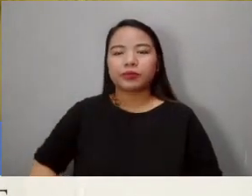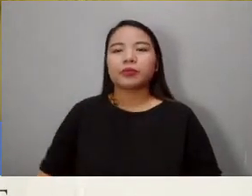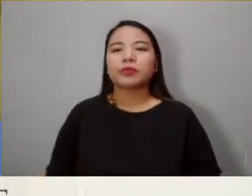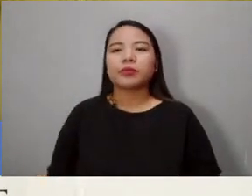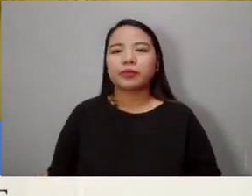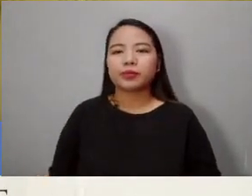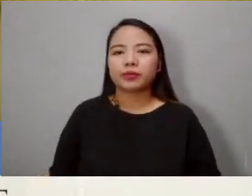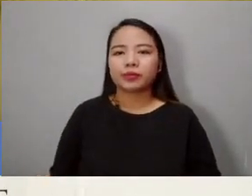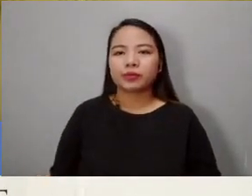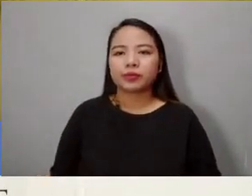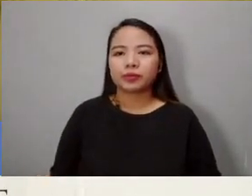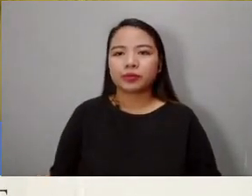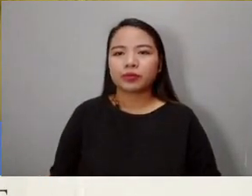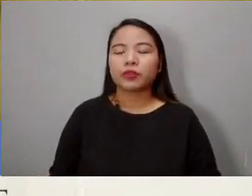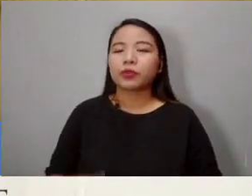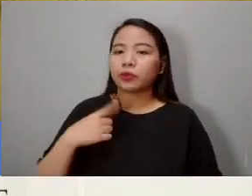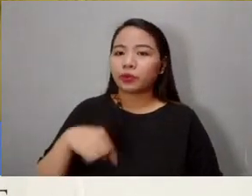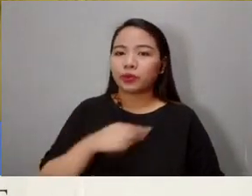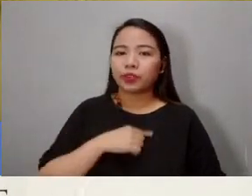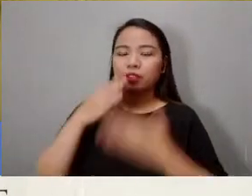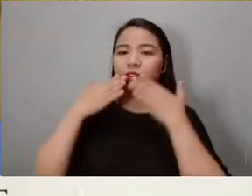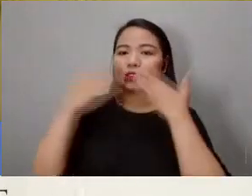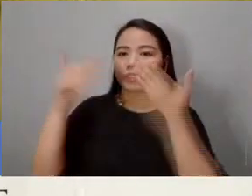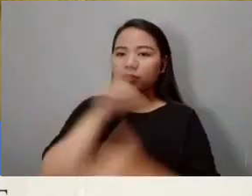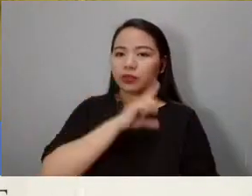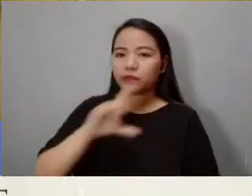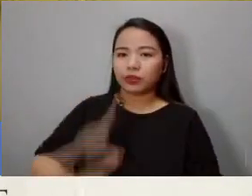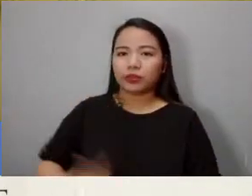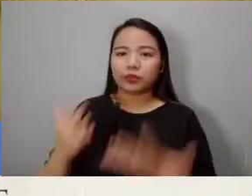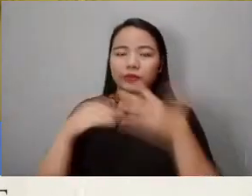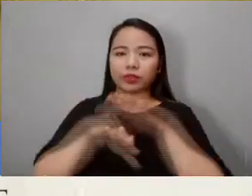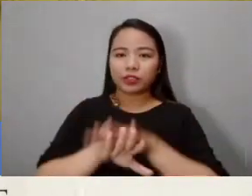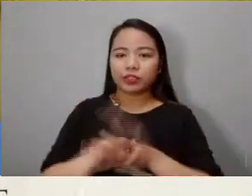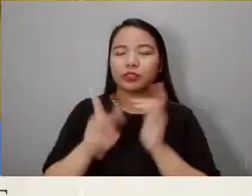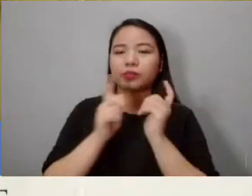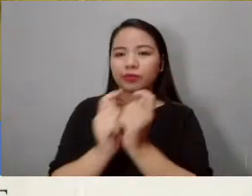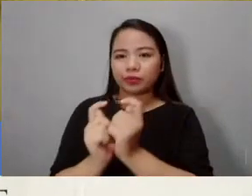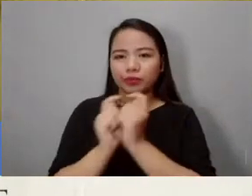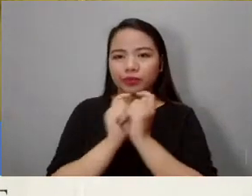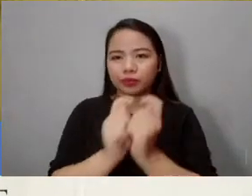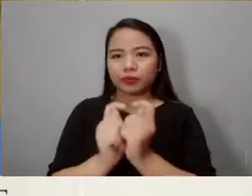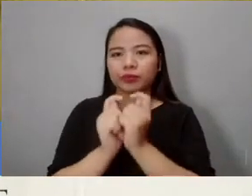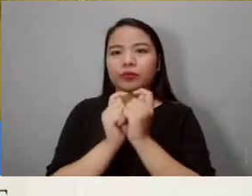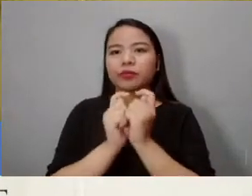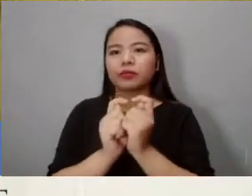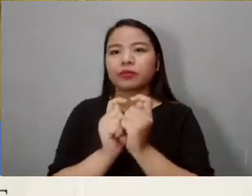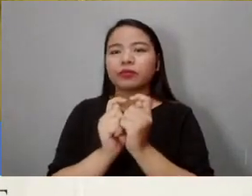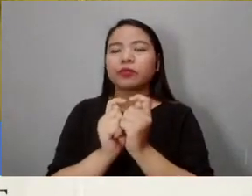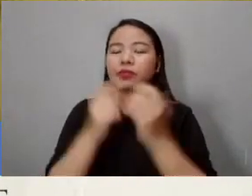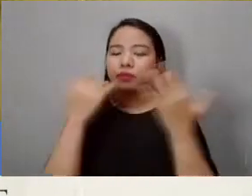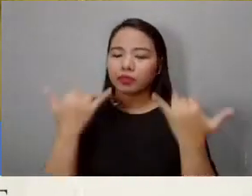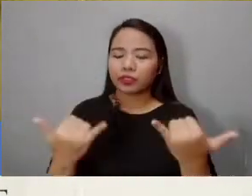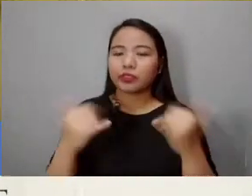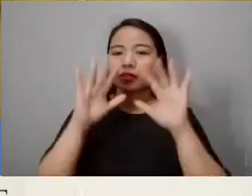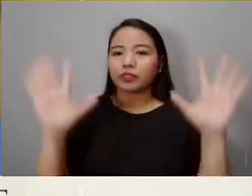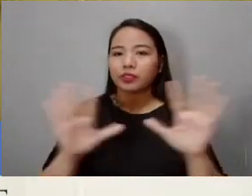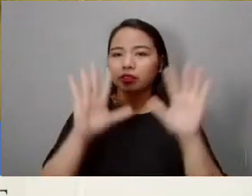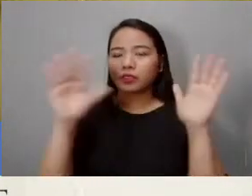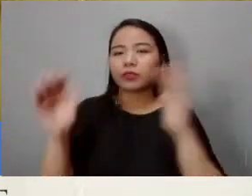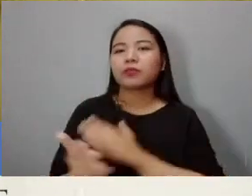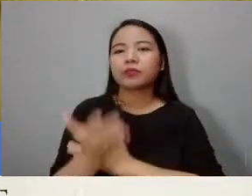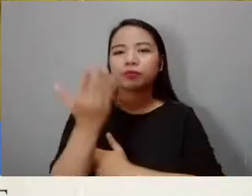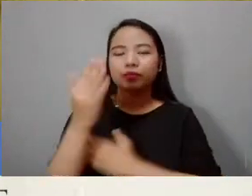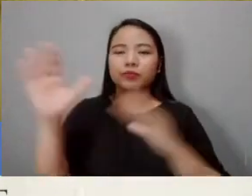We thank the Lord for gathering us together this Sunday morning to celebrate